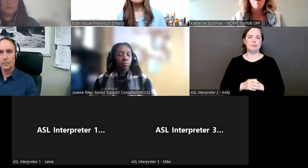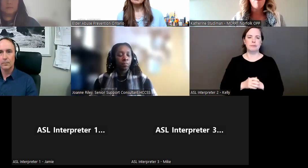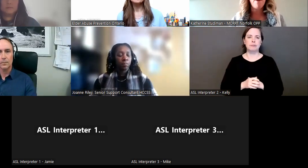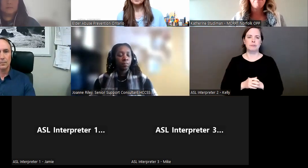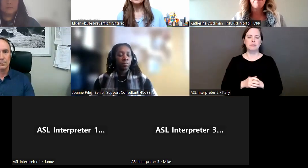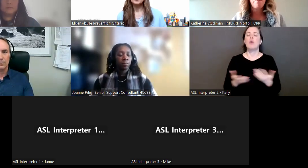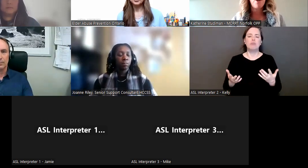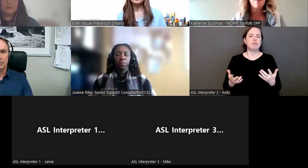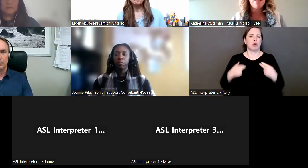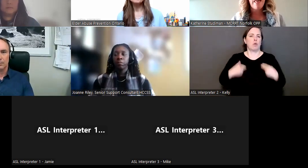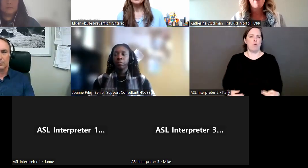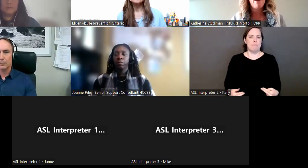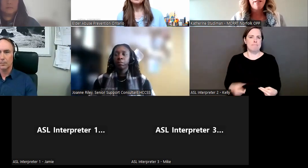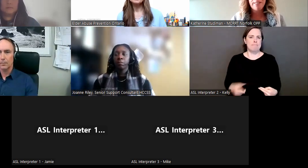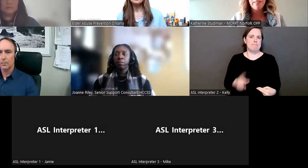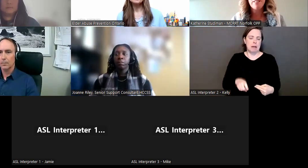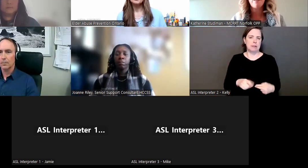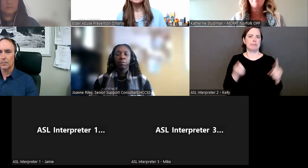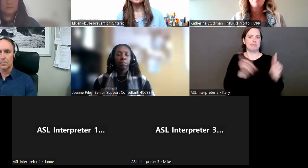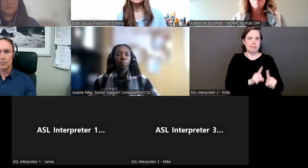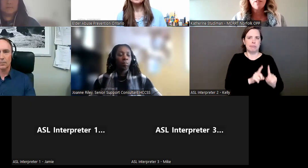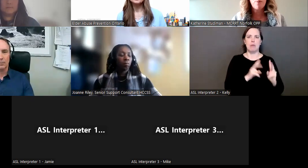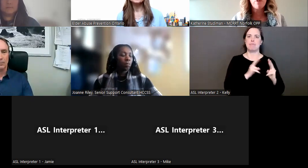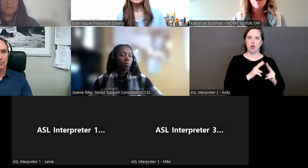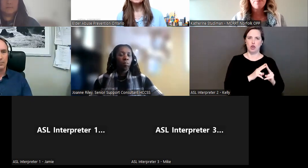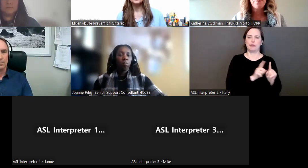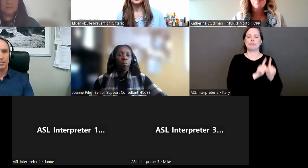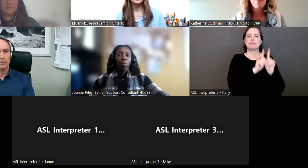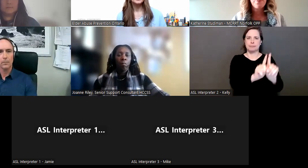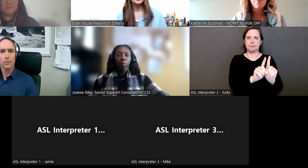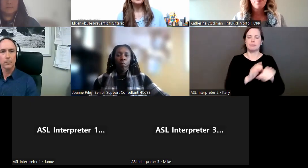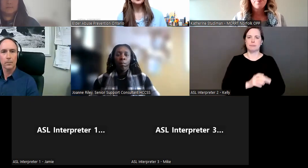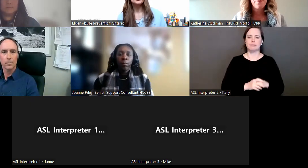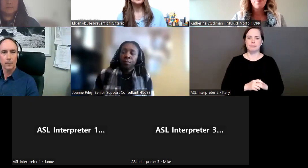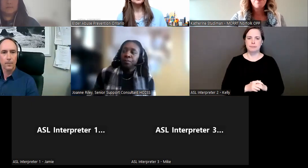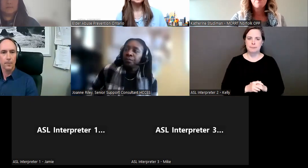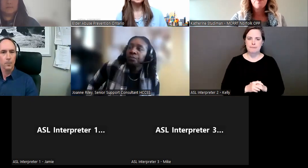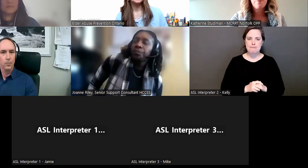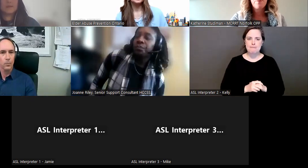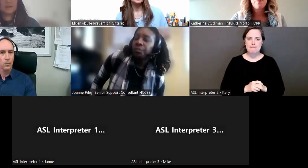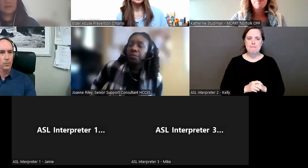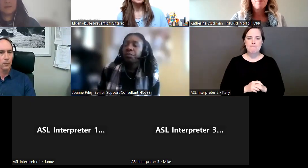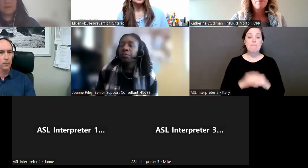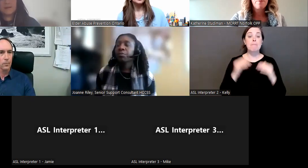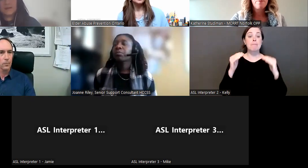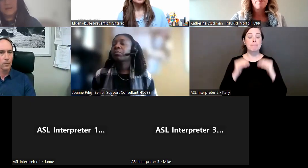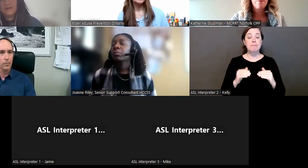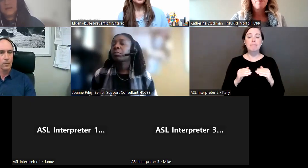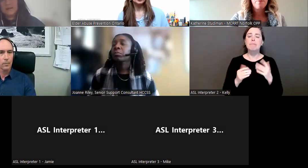in uniform, partnered up together, and it is a first response approach. Great. And Kim, what's your relationship with